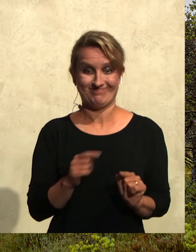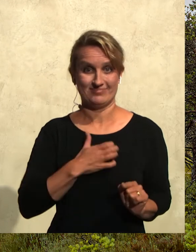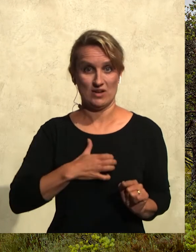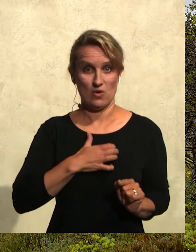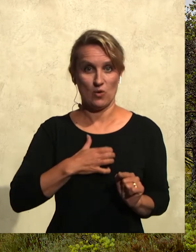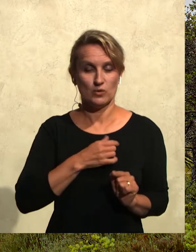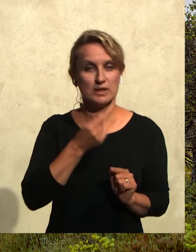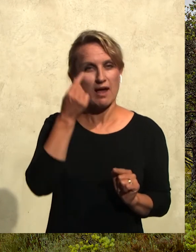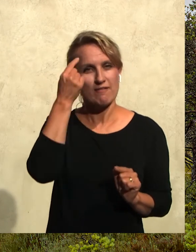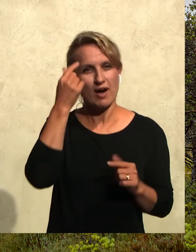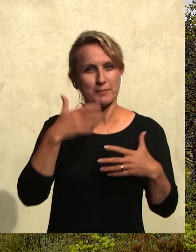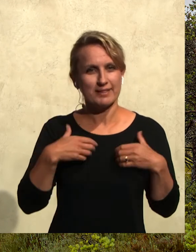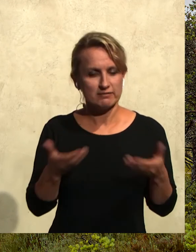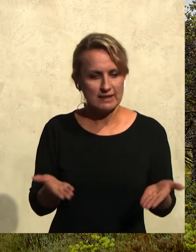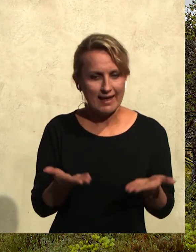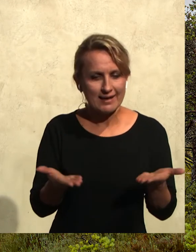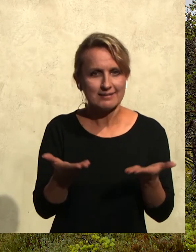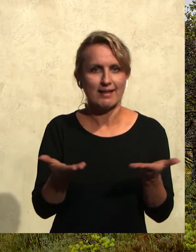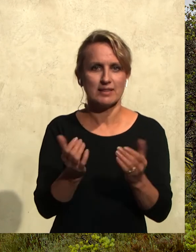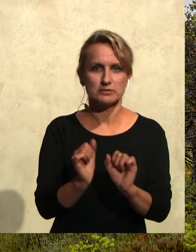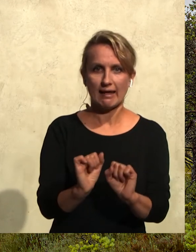or recovery.